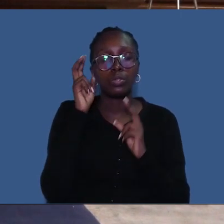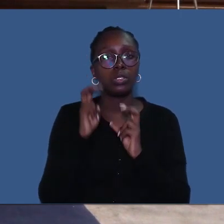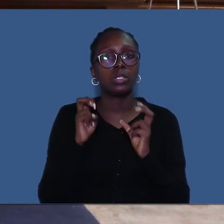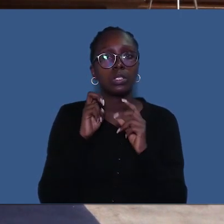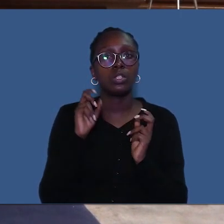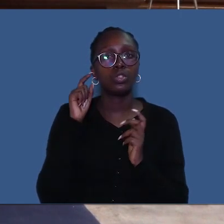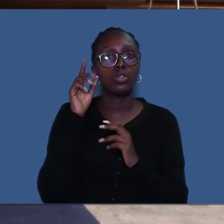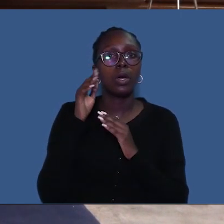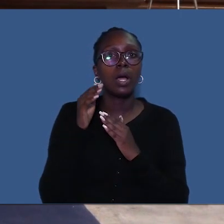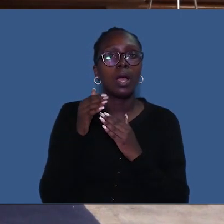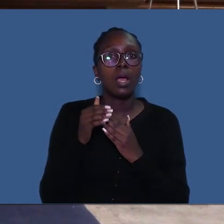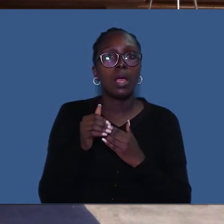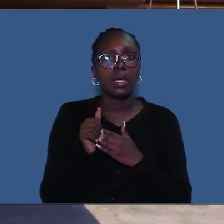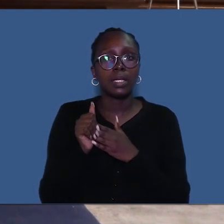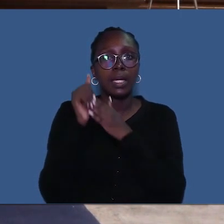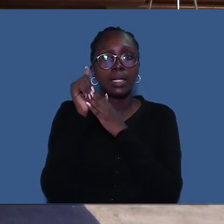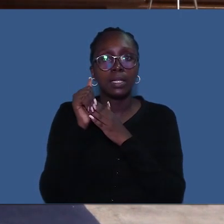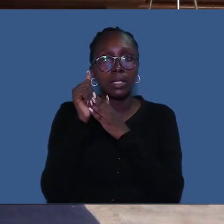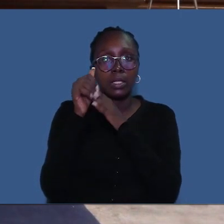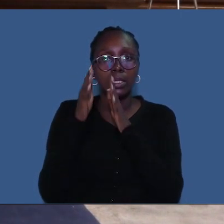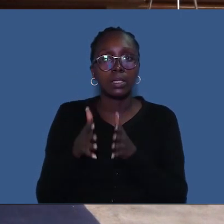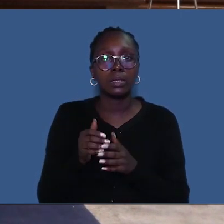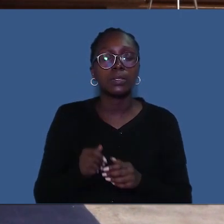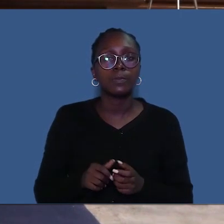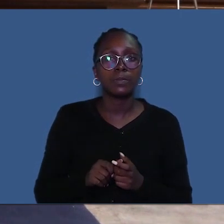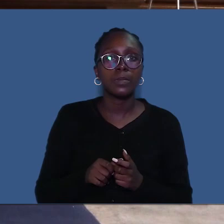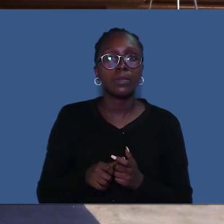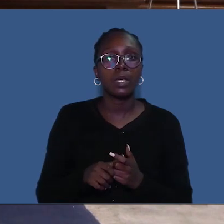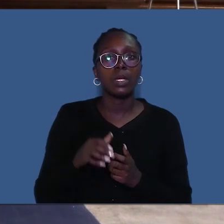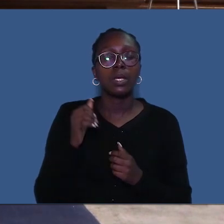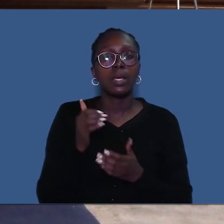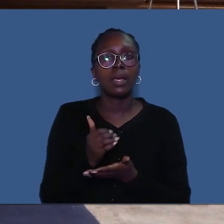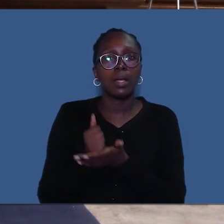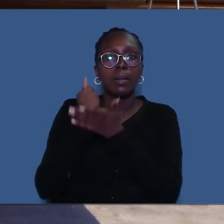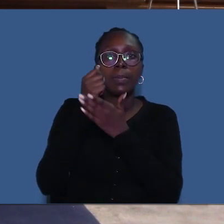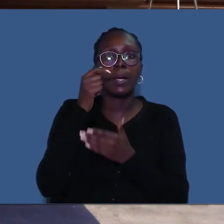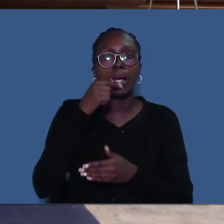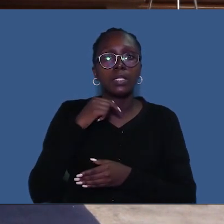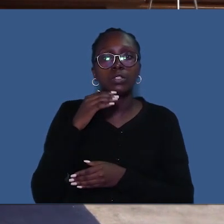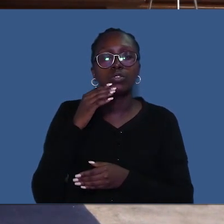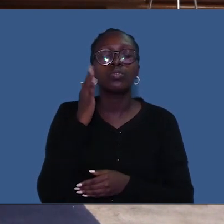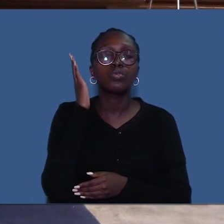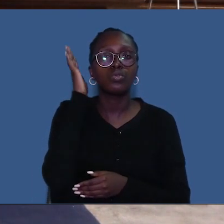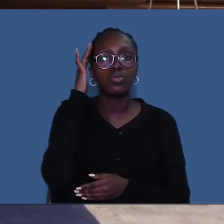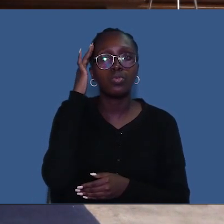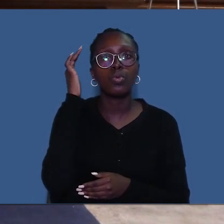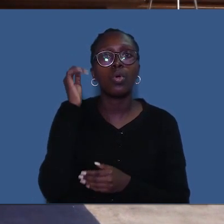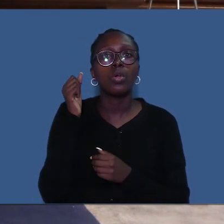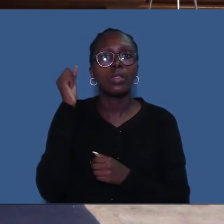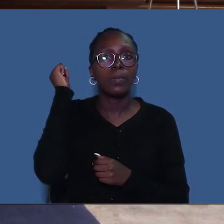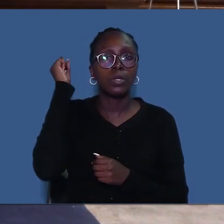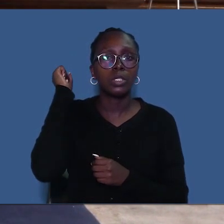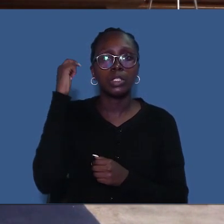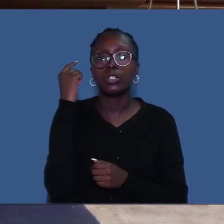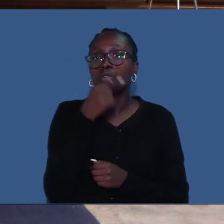help us to support the right candidate, the candidates who are after your heart, the candidates who will submit to your authority,